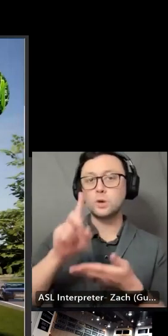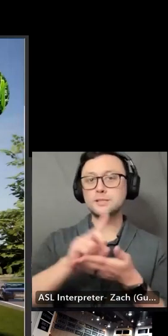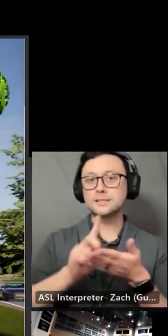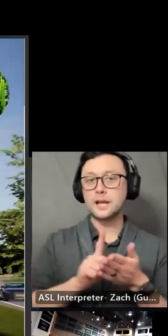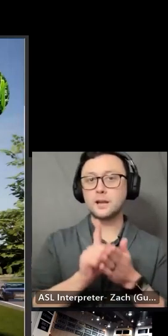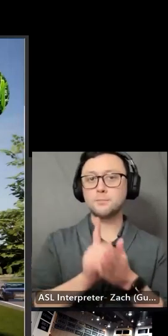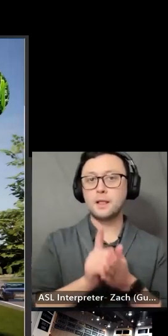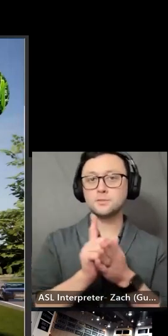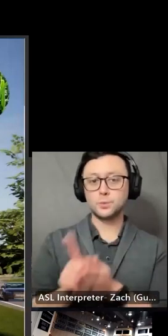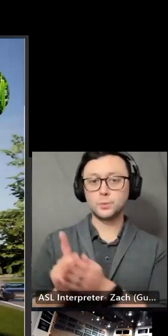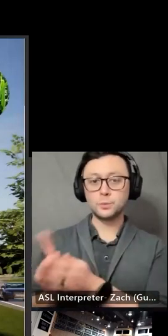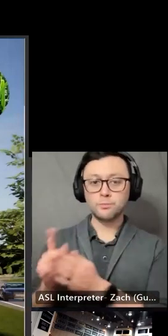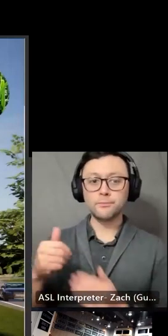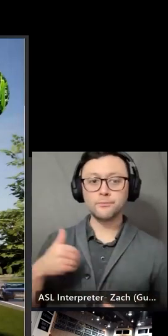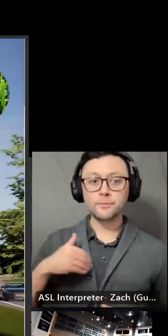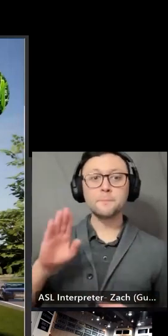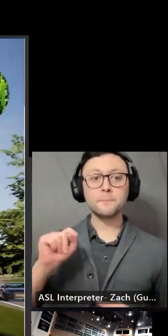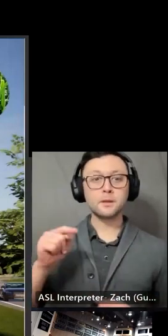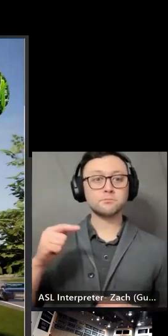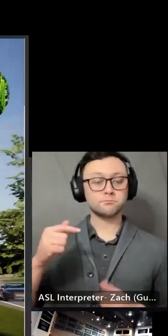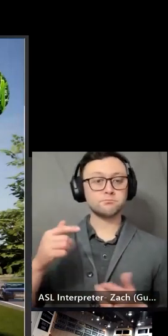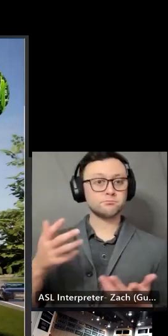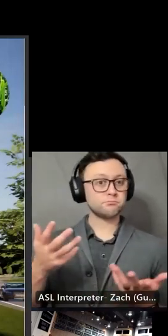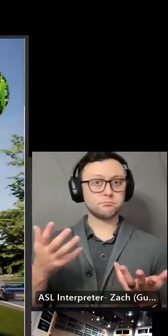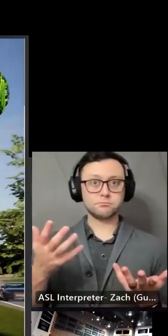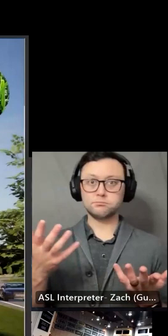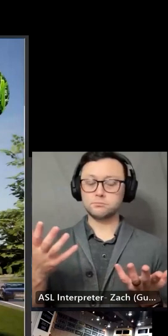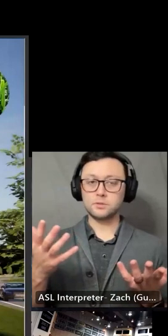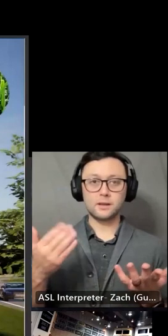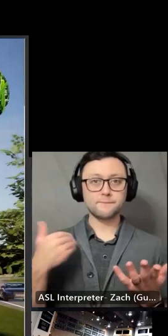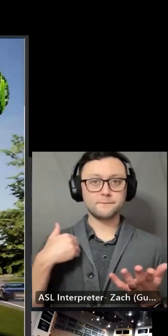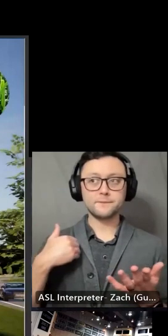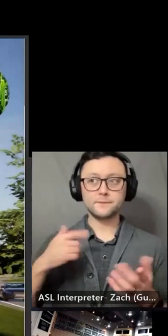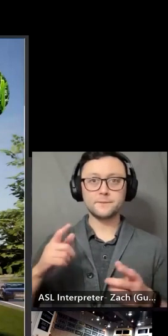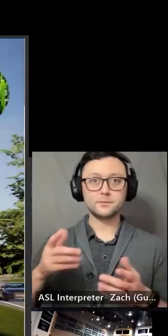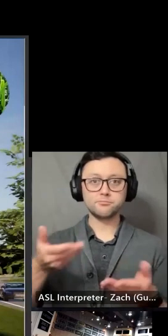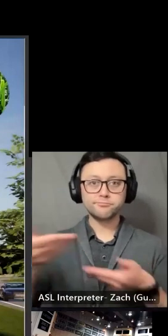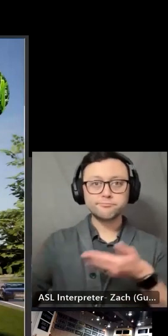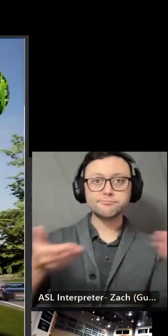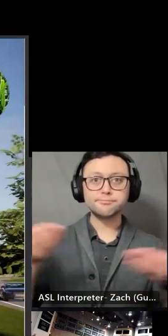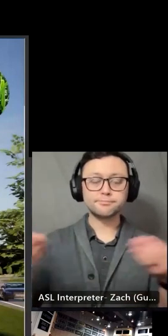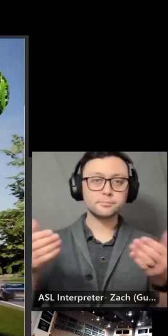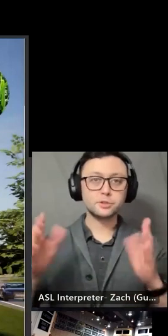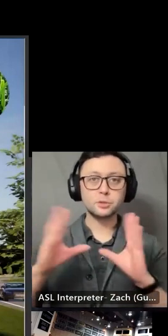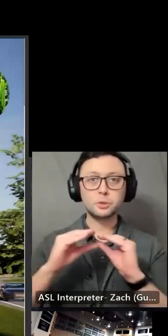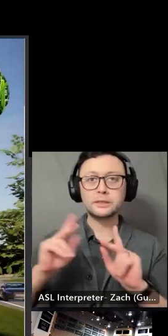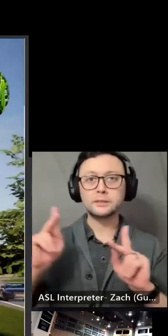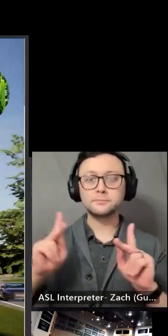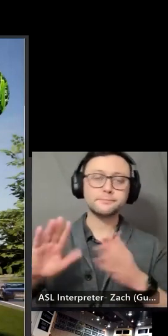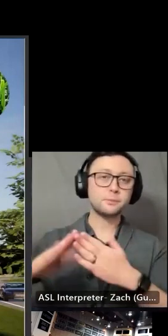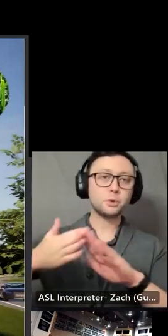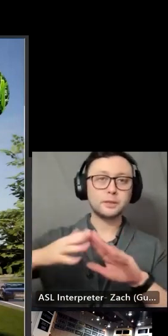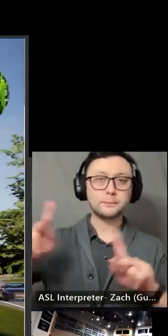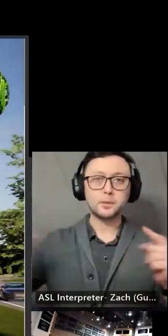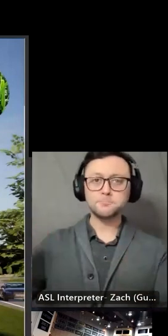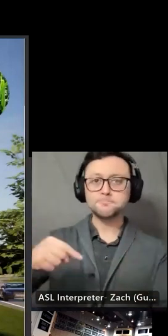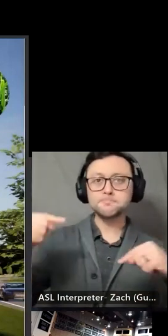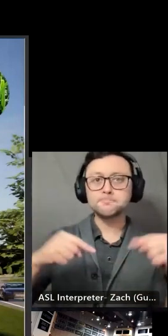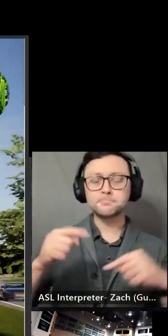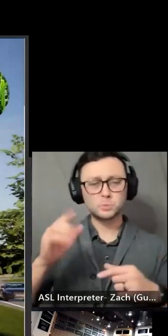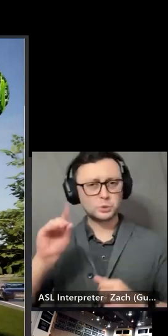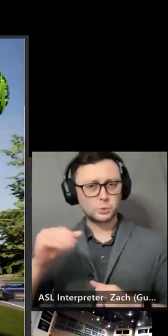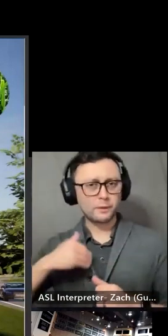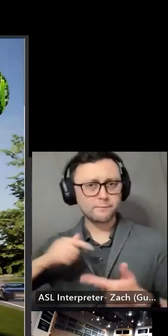extremely open to coming to a number of different community groups to provide updates on the project and to have a back and